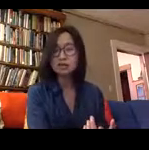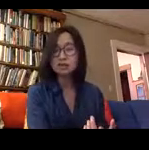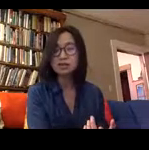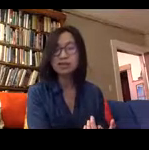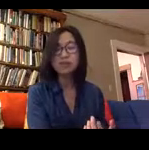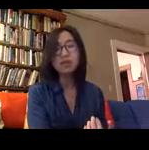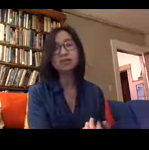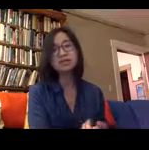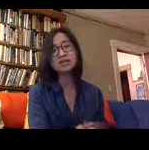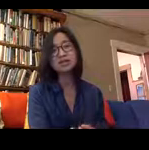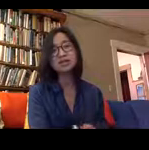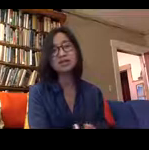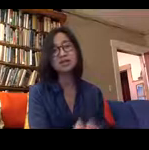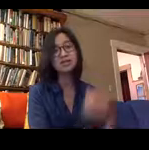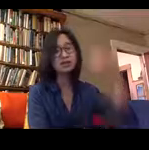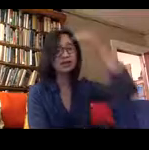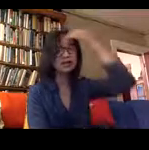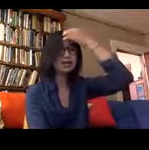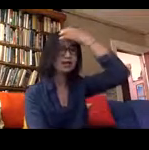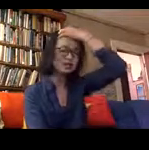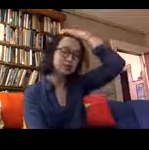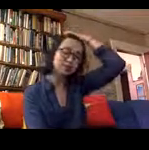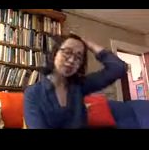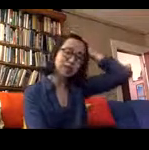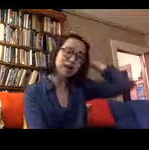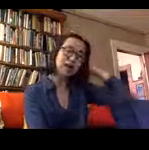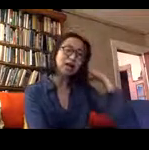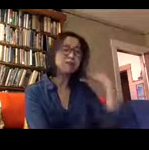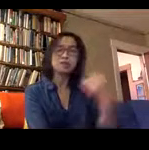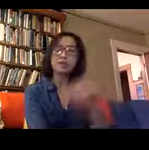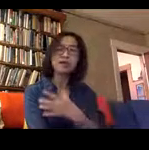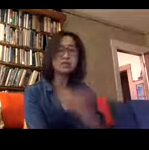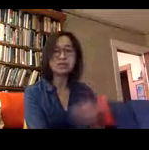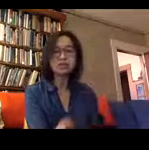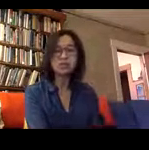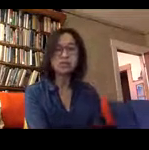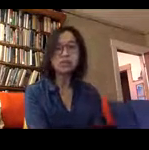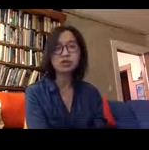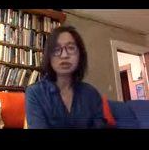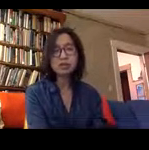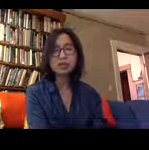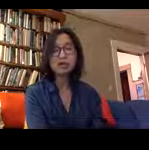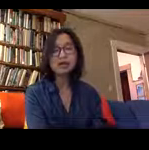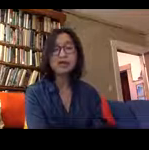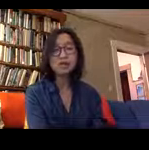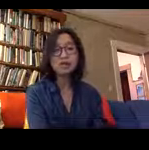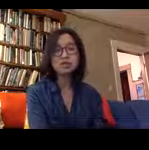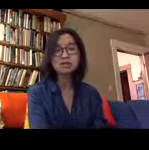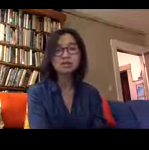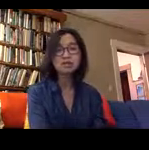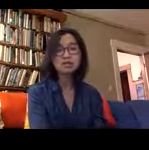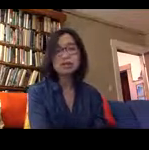This is a Vermont landscape. So I'm constantly in between, like